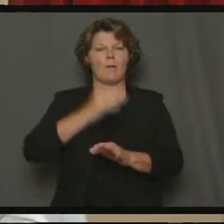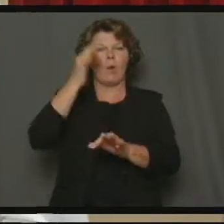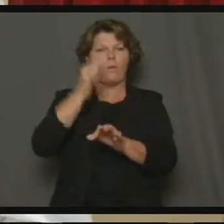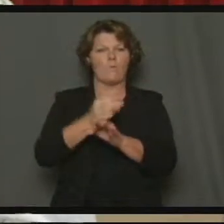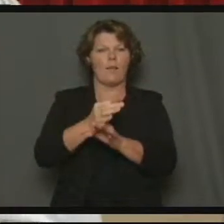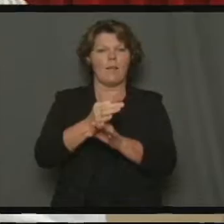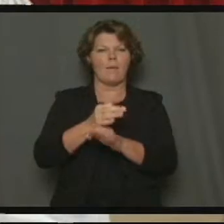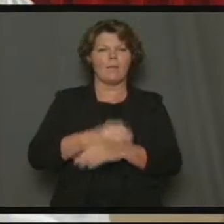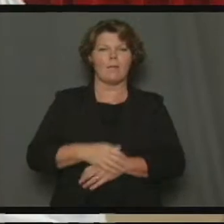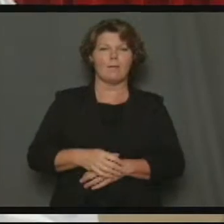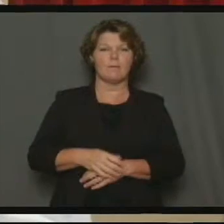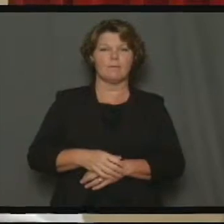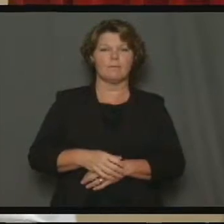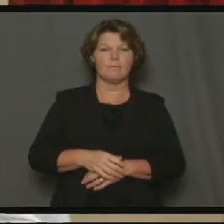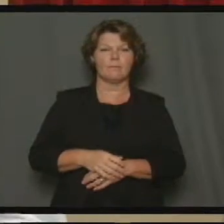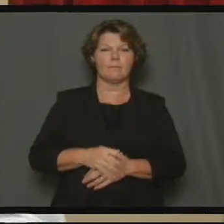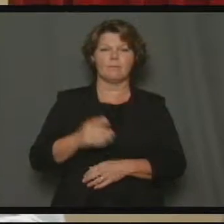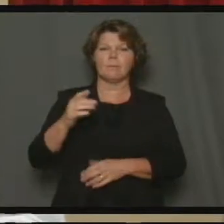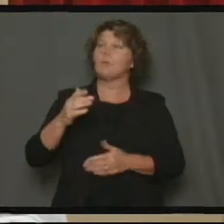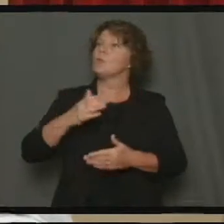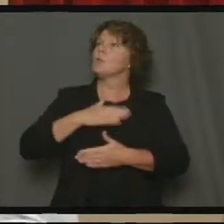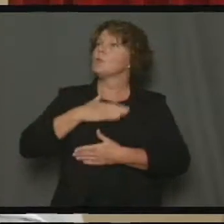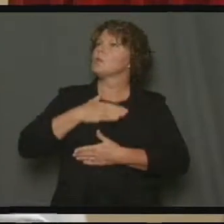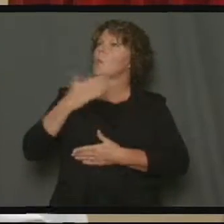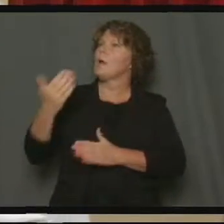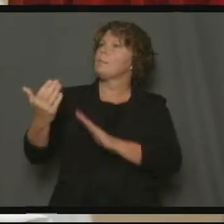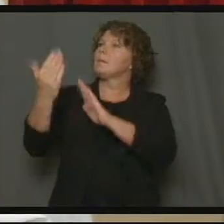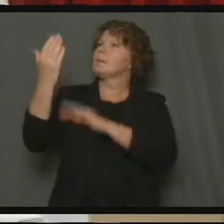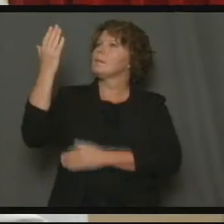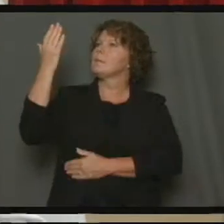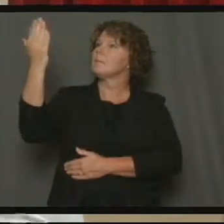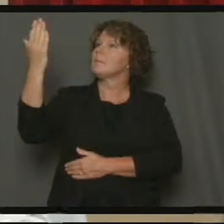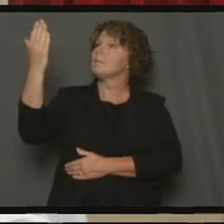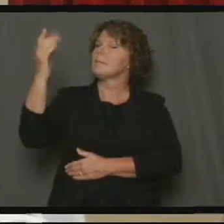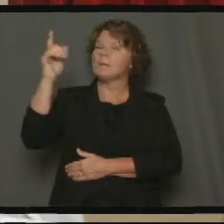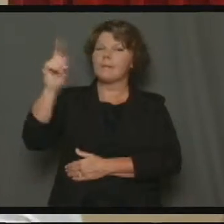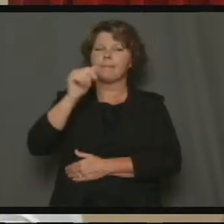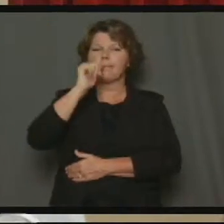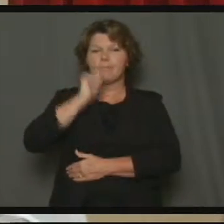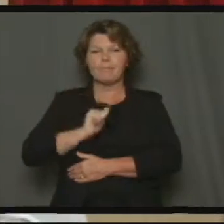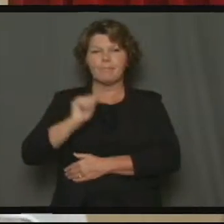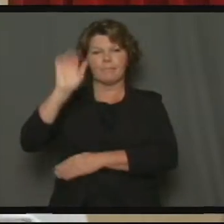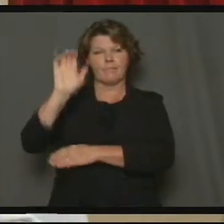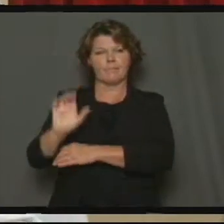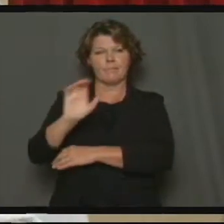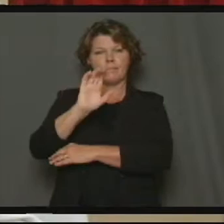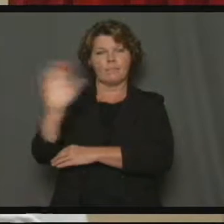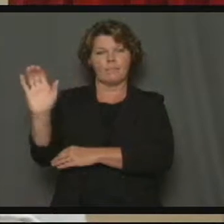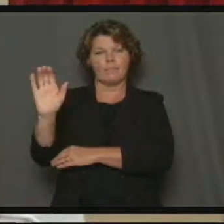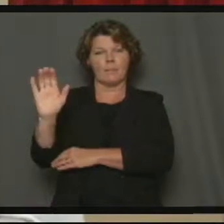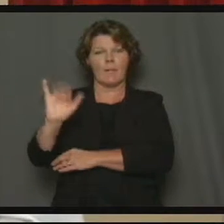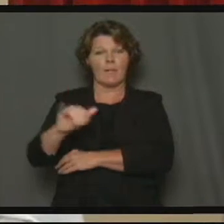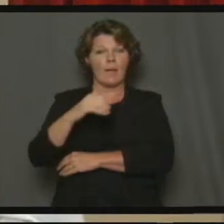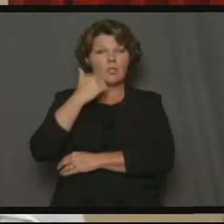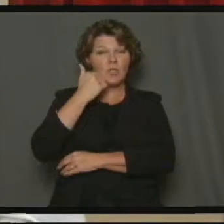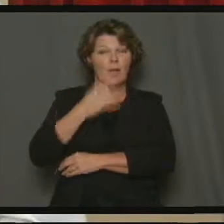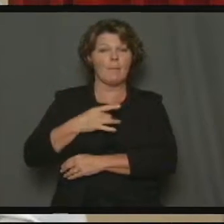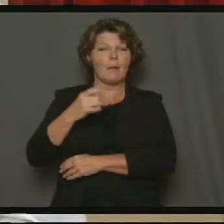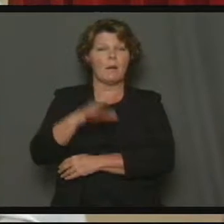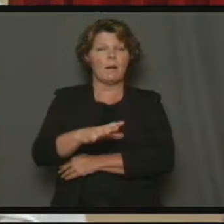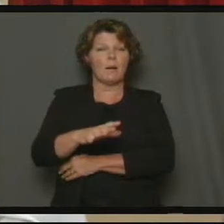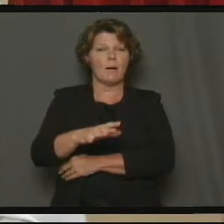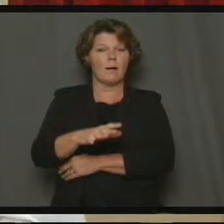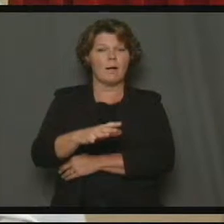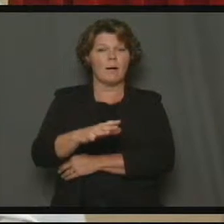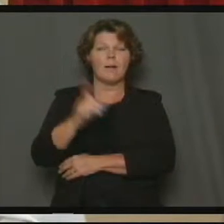who for the joy that was set before him endured the cross, despising the shame, and is seated